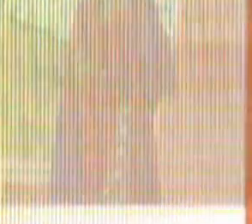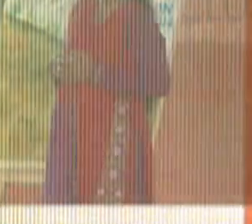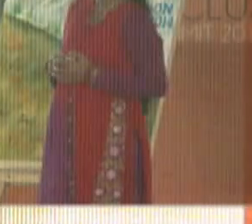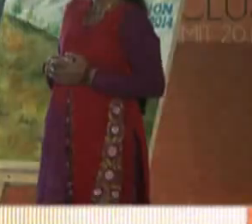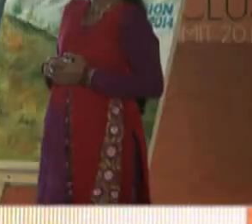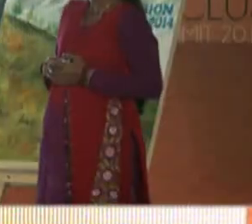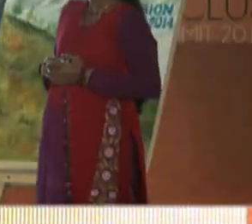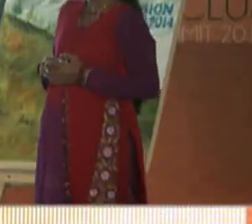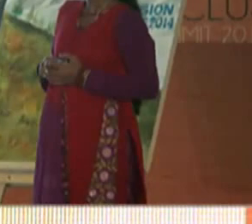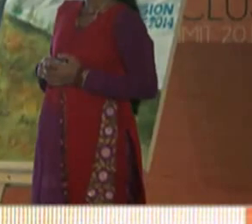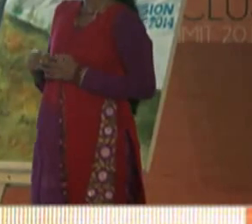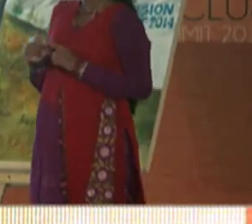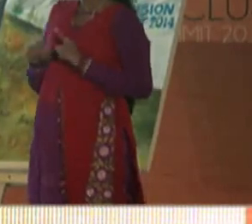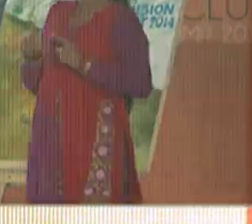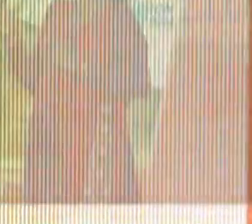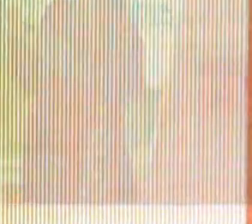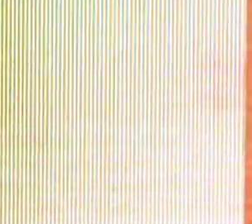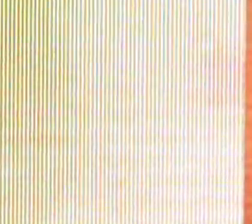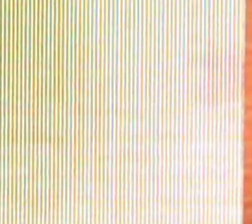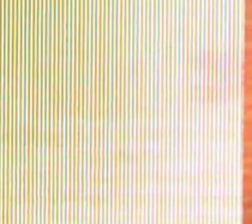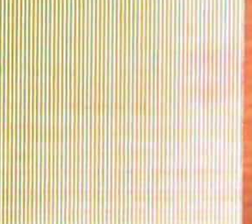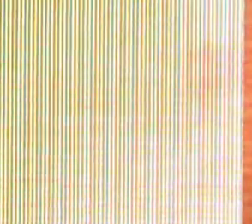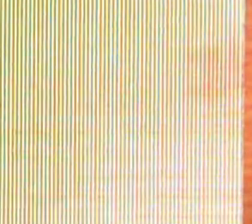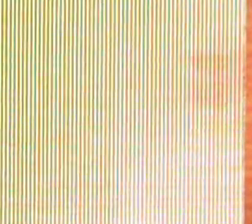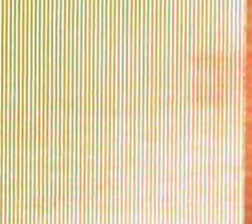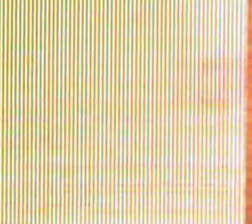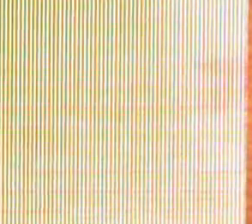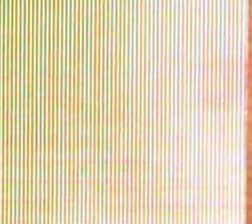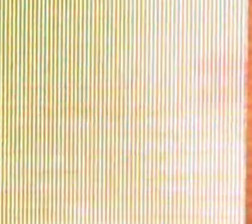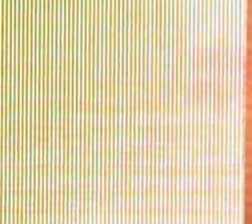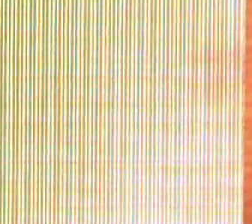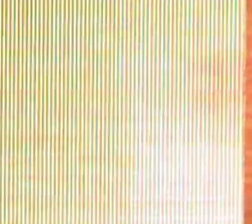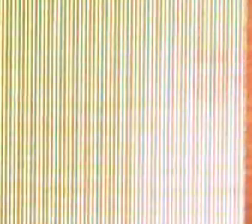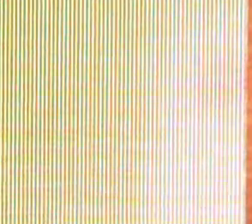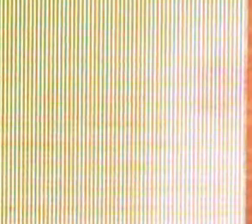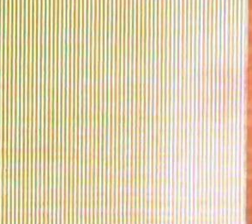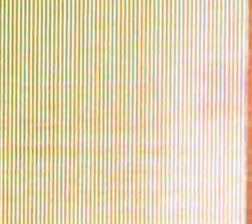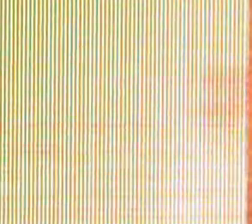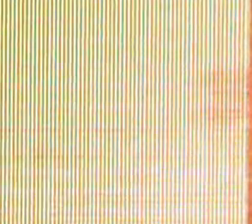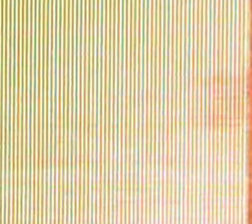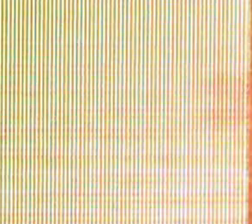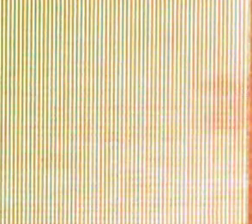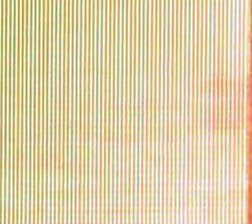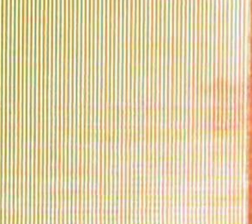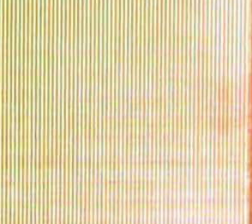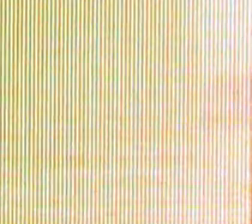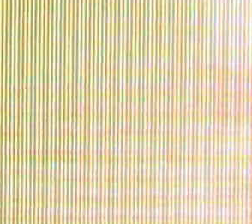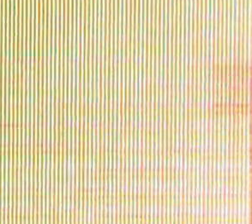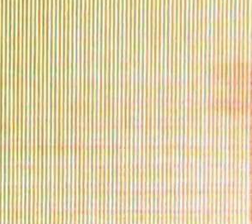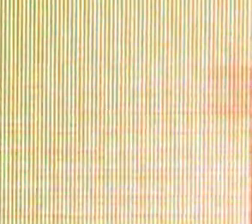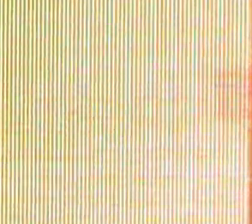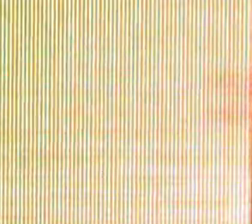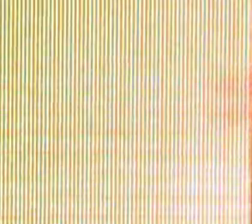daunting. But I've been working with my sister, who's the inspiration behind this film, Vidya, who's sitting back there, Vidya Ramasubban, who you